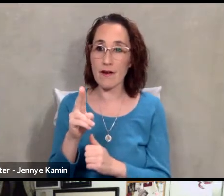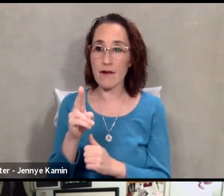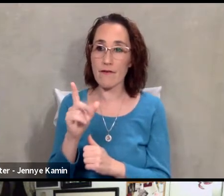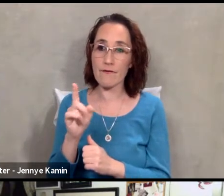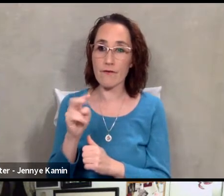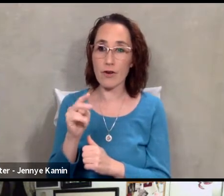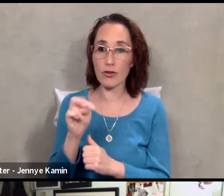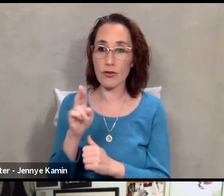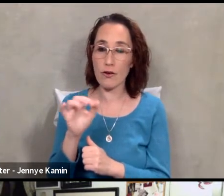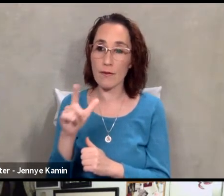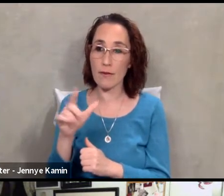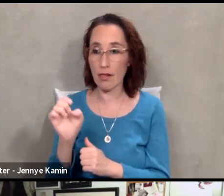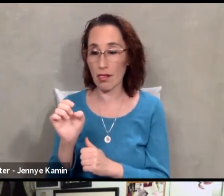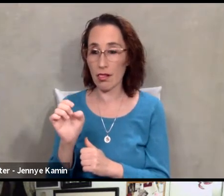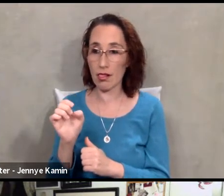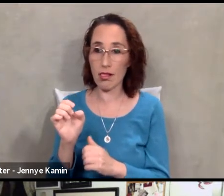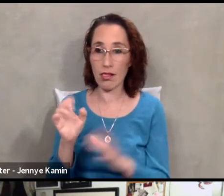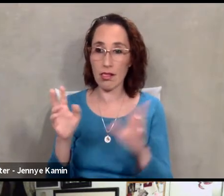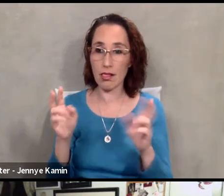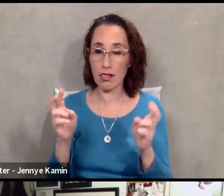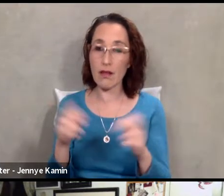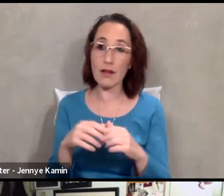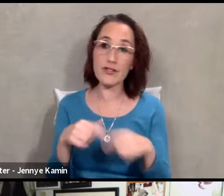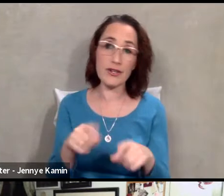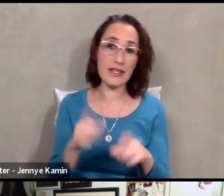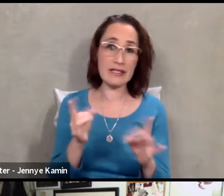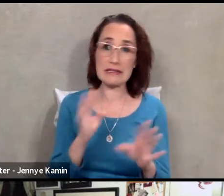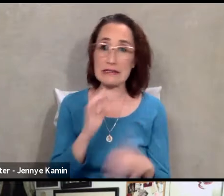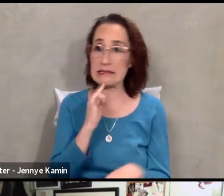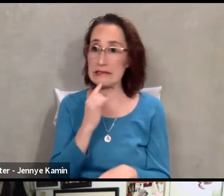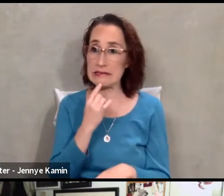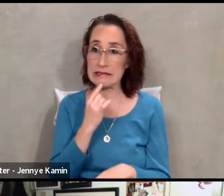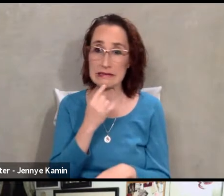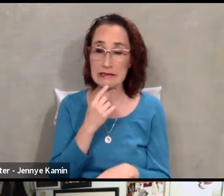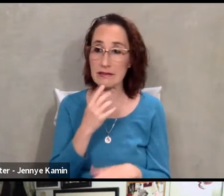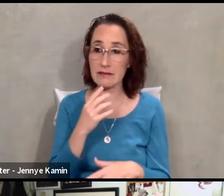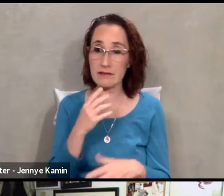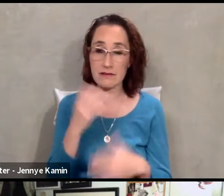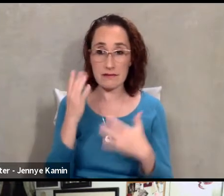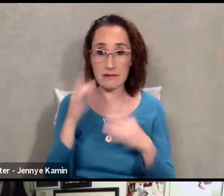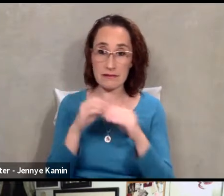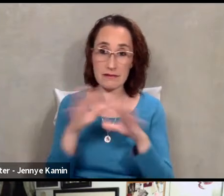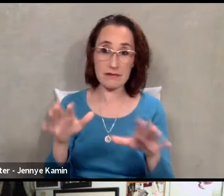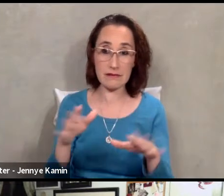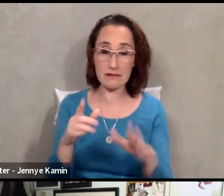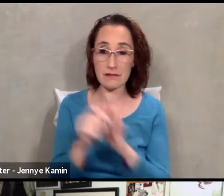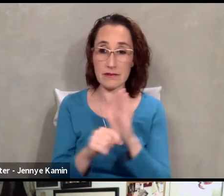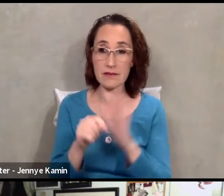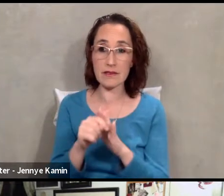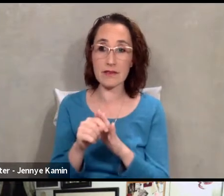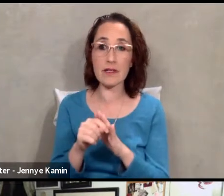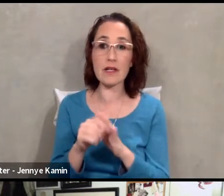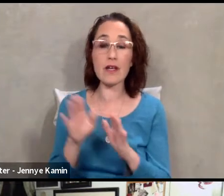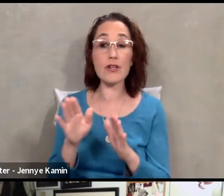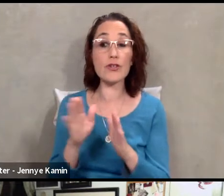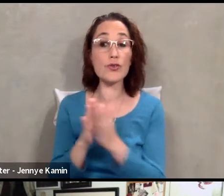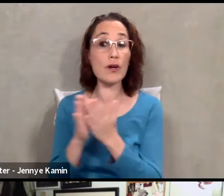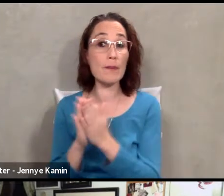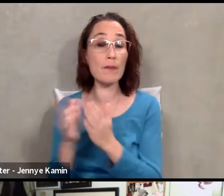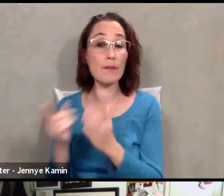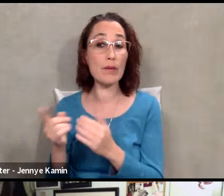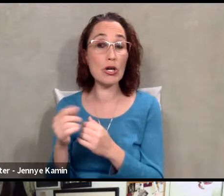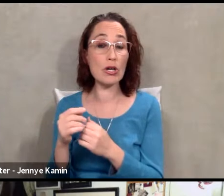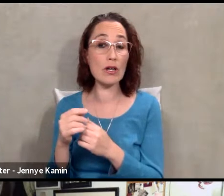dire time. I think, you know, one of the many things I love about your book is the way